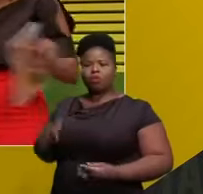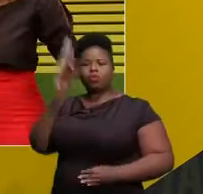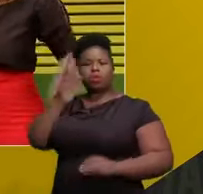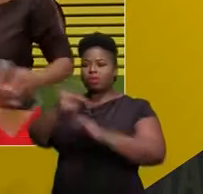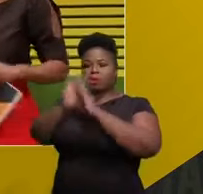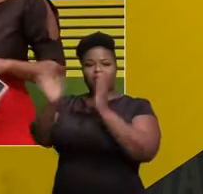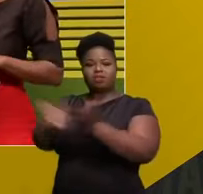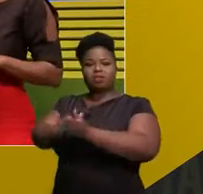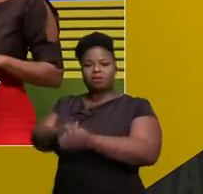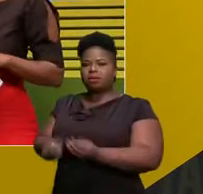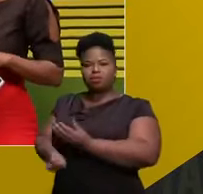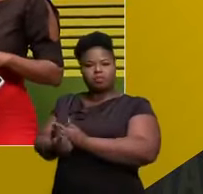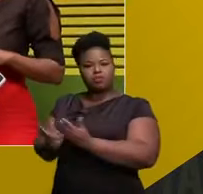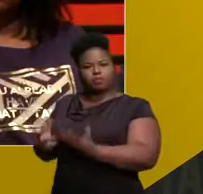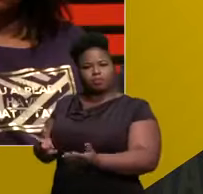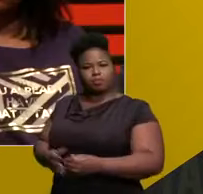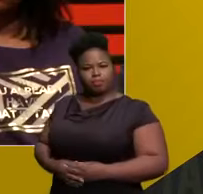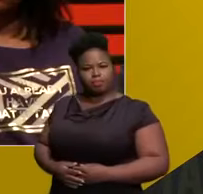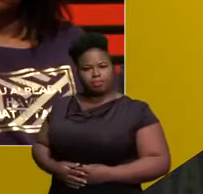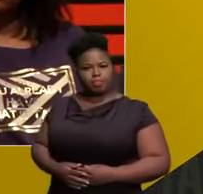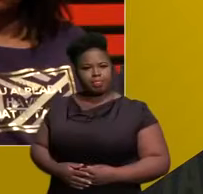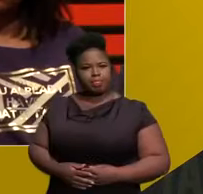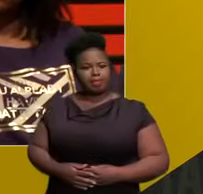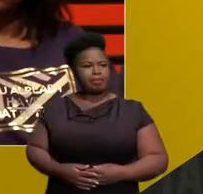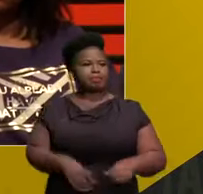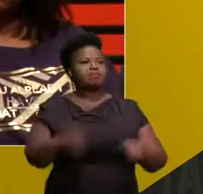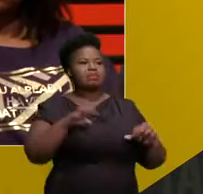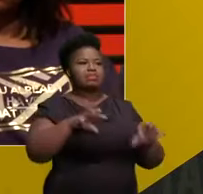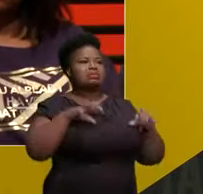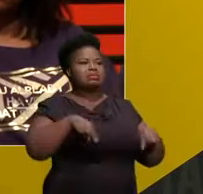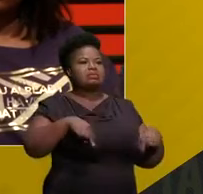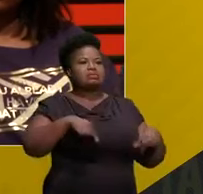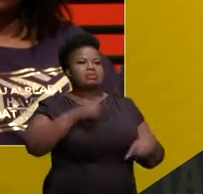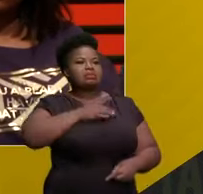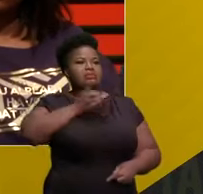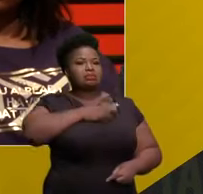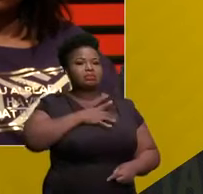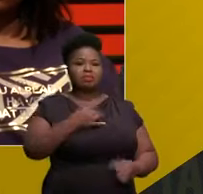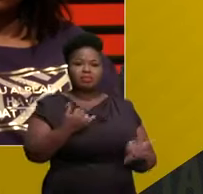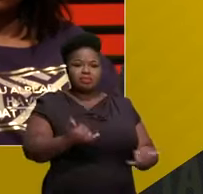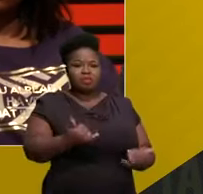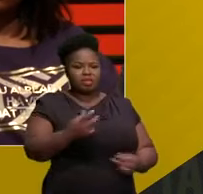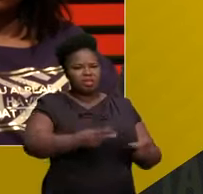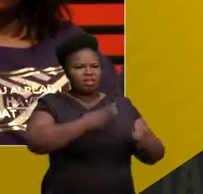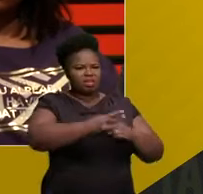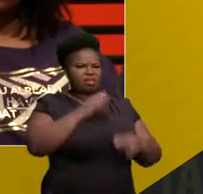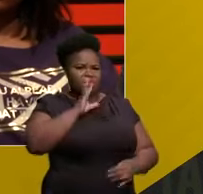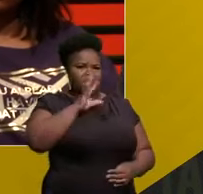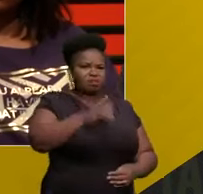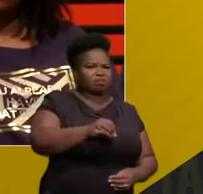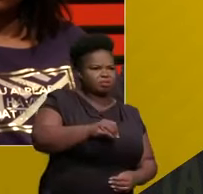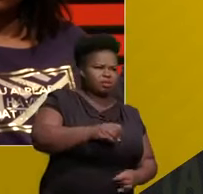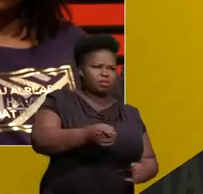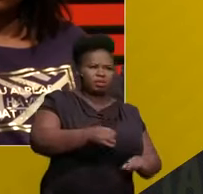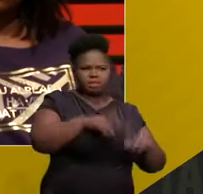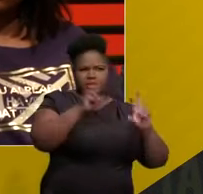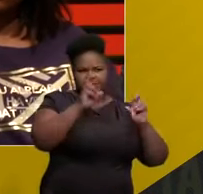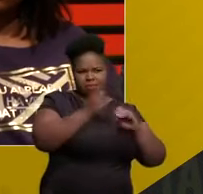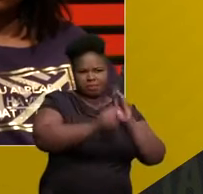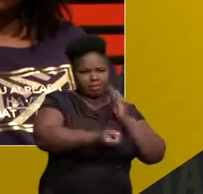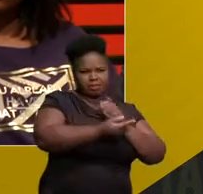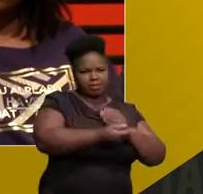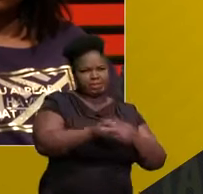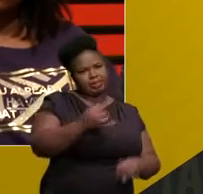entire experience? Ke tshwile. And a little day, like, ke mo botsitse ka re ontso ya jwang ka taba ele.